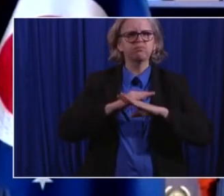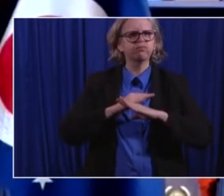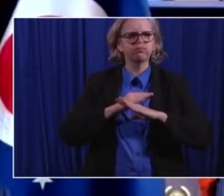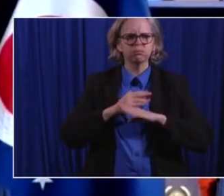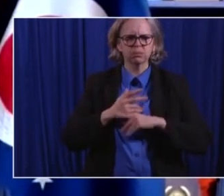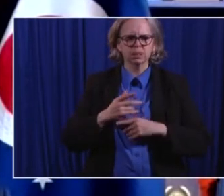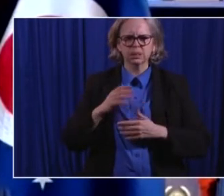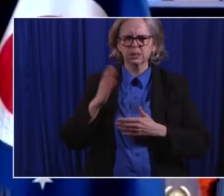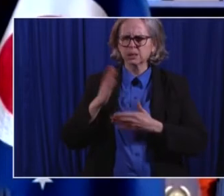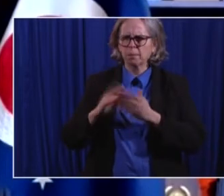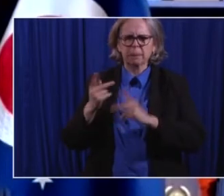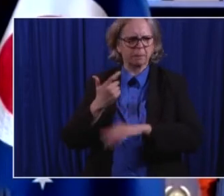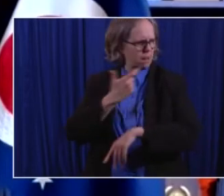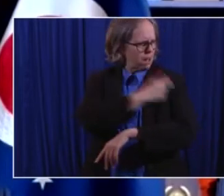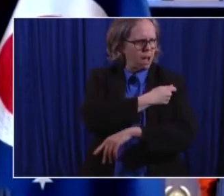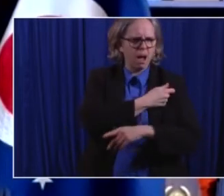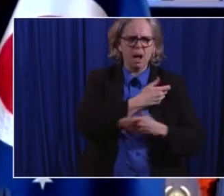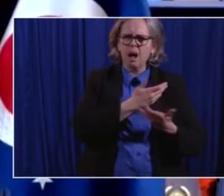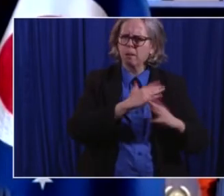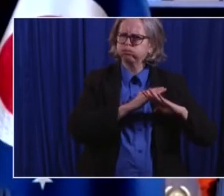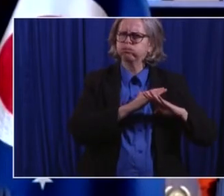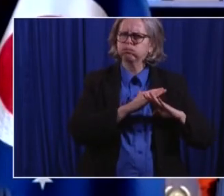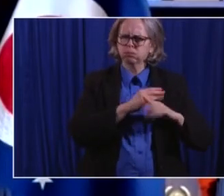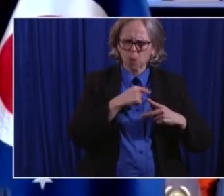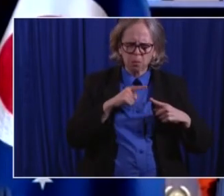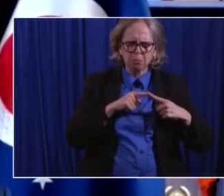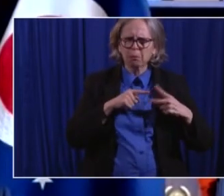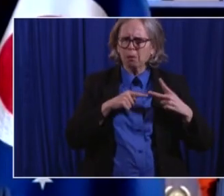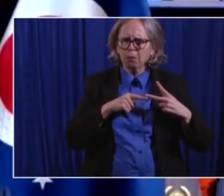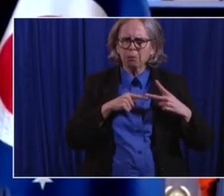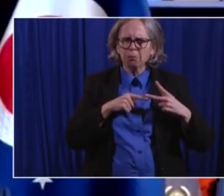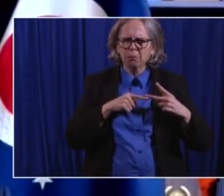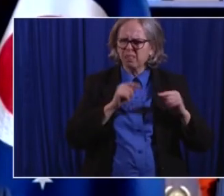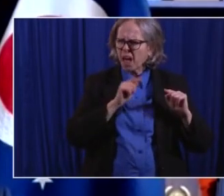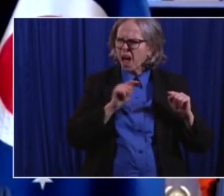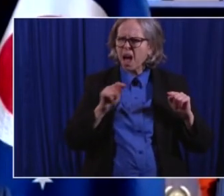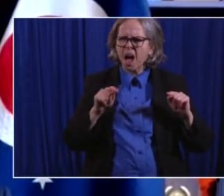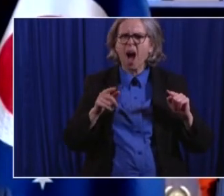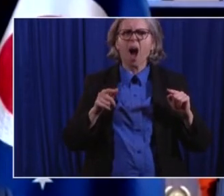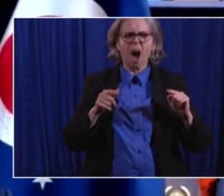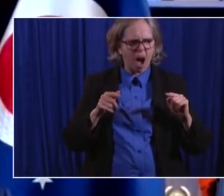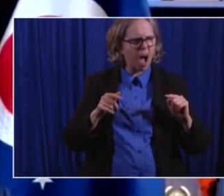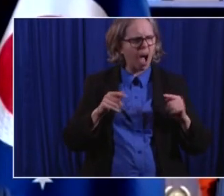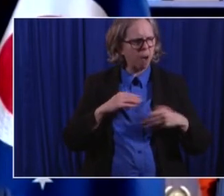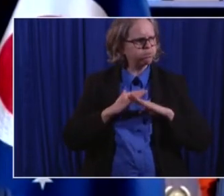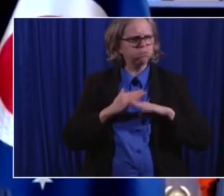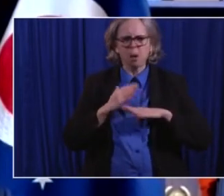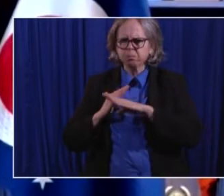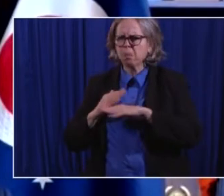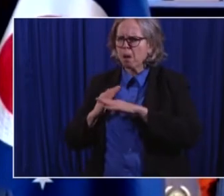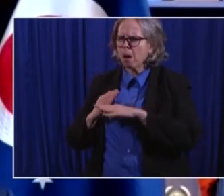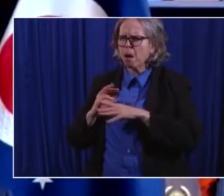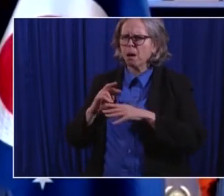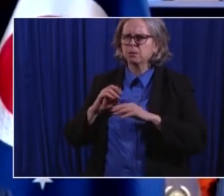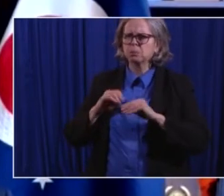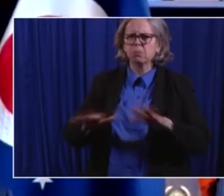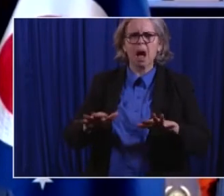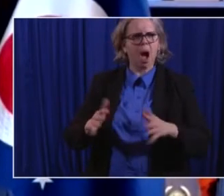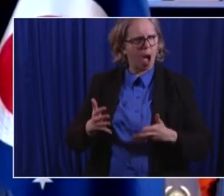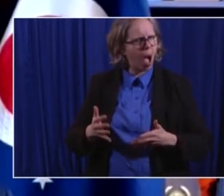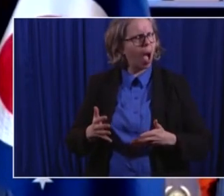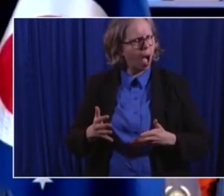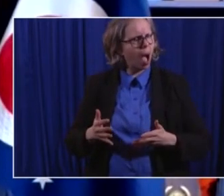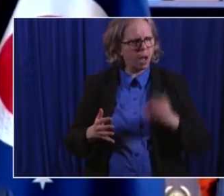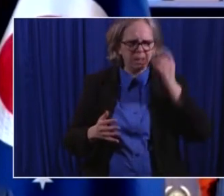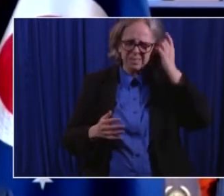which also is an impediment for the spread of the virus. And for everybody else, we have masks, and we